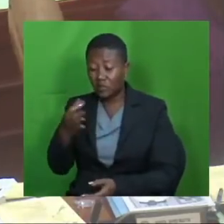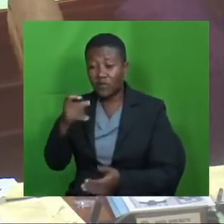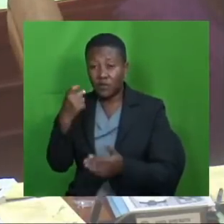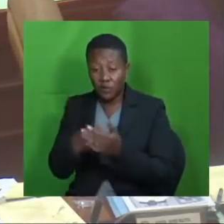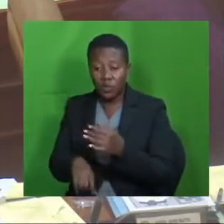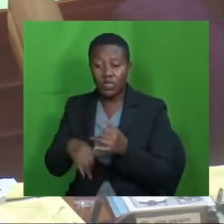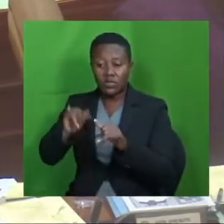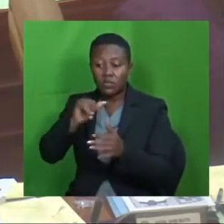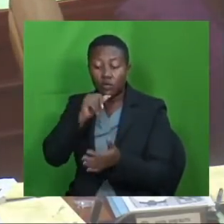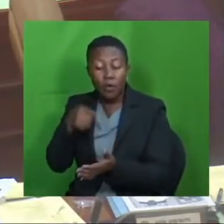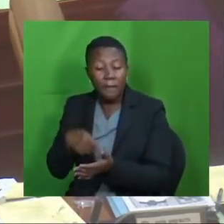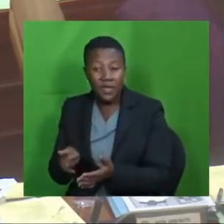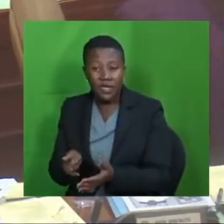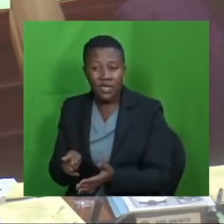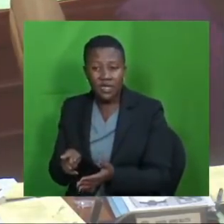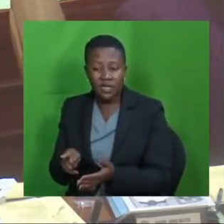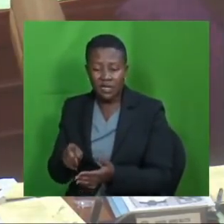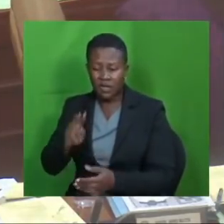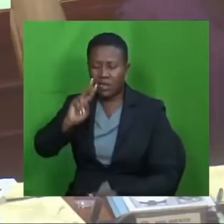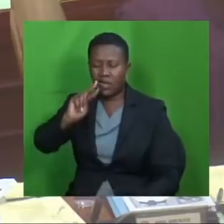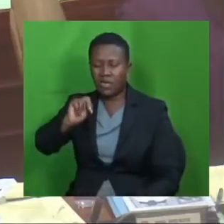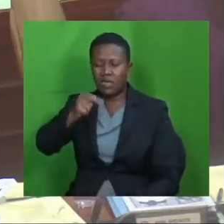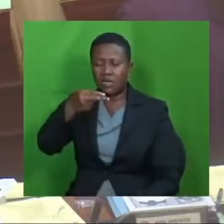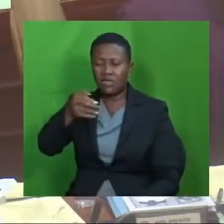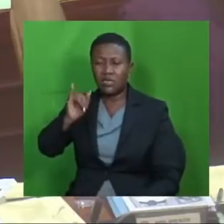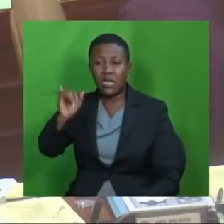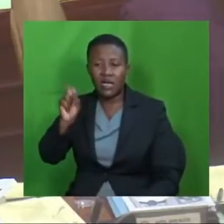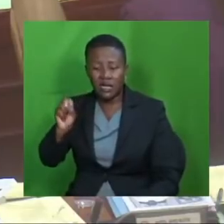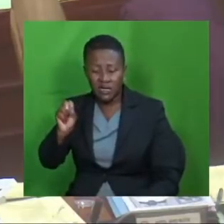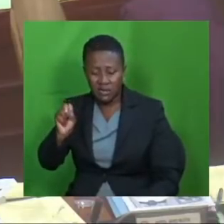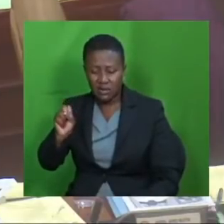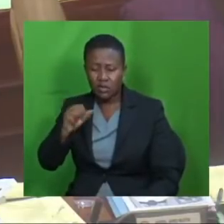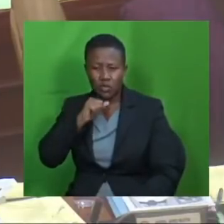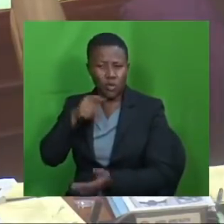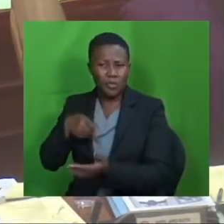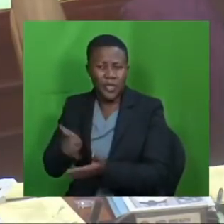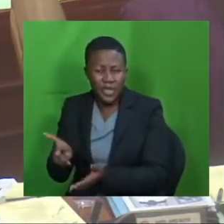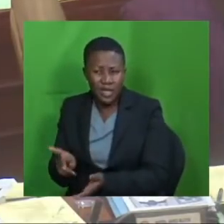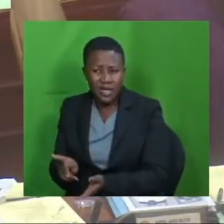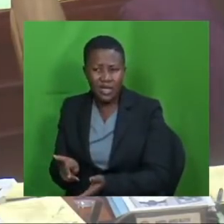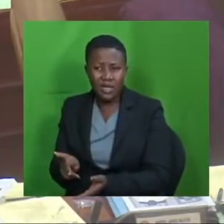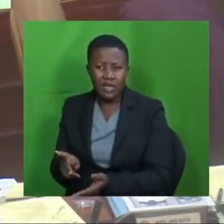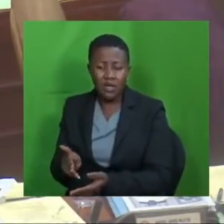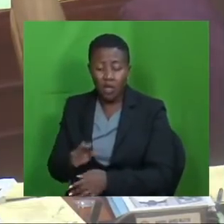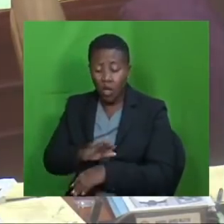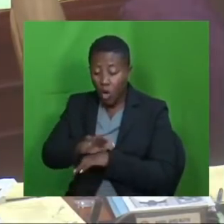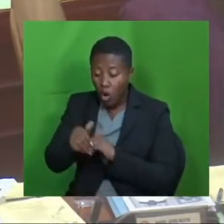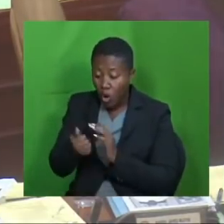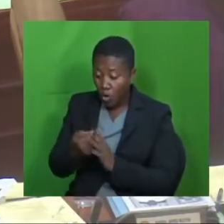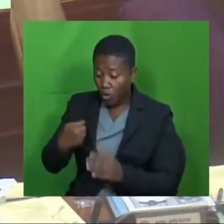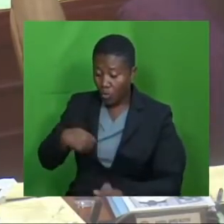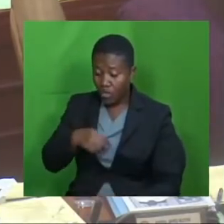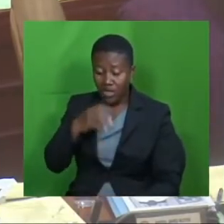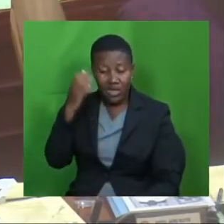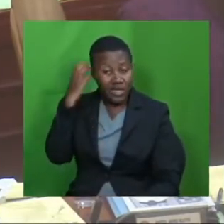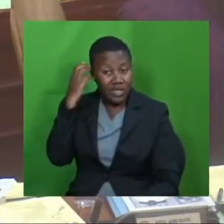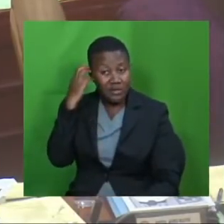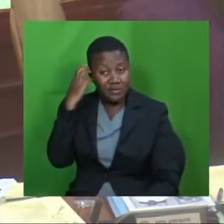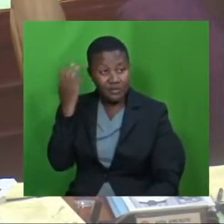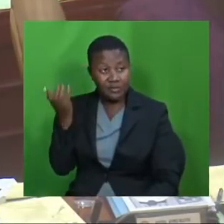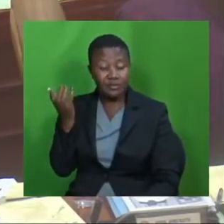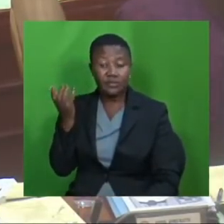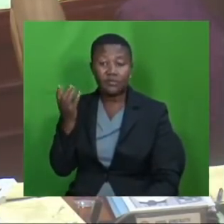arrears. National health insurance is in arrears. And all we hear is that he is desperate